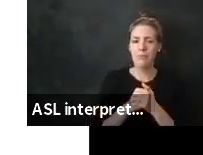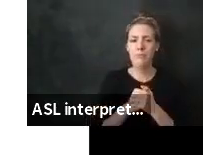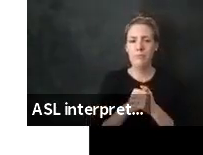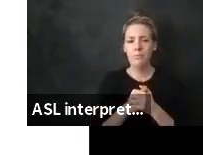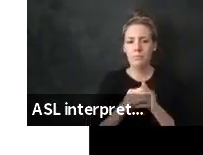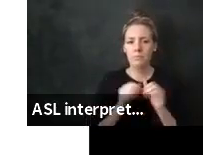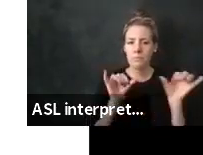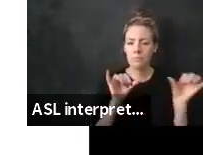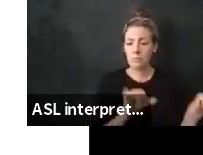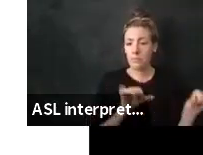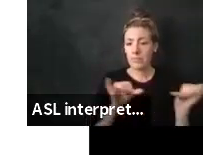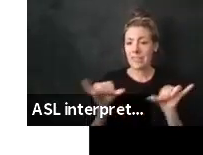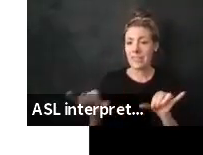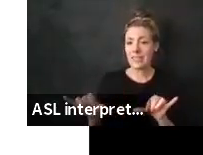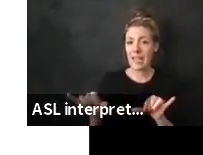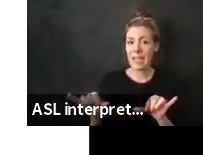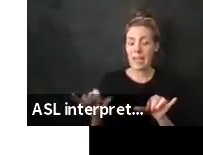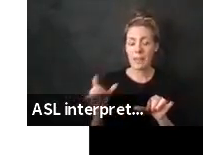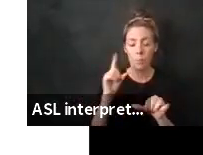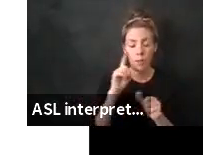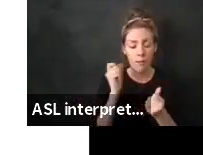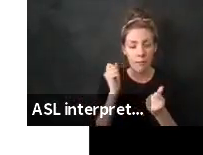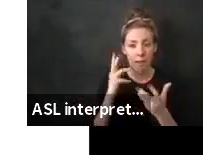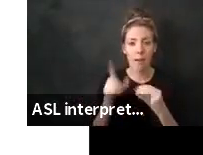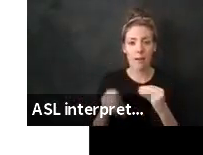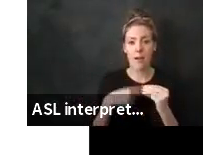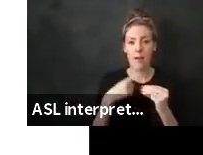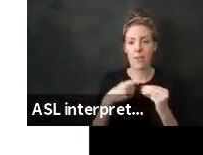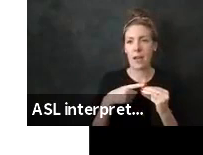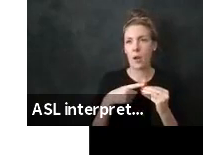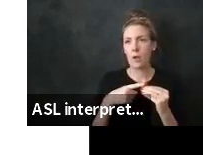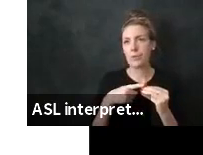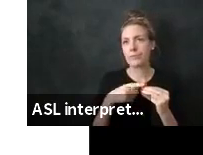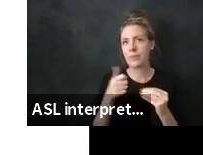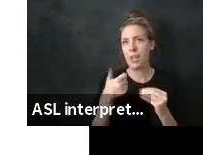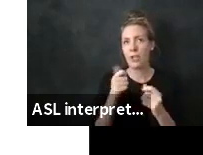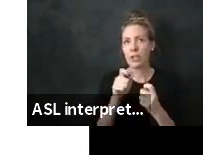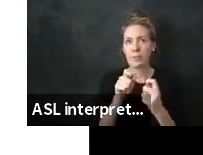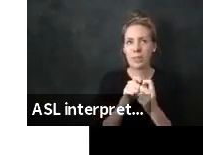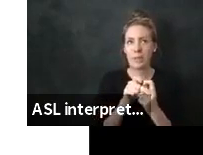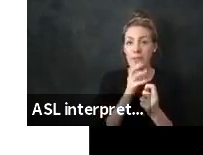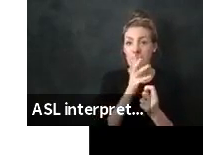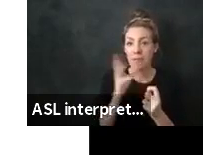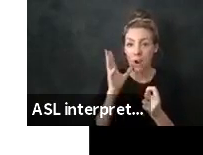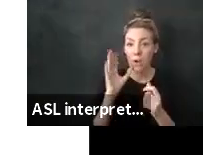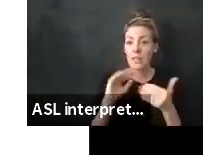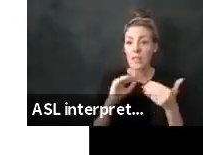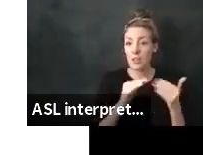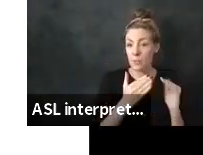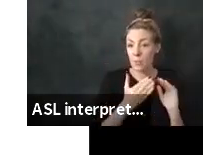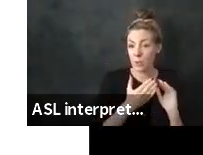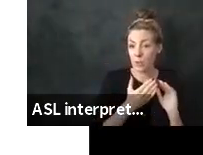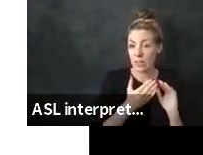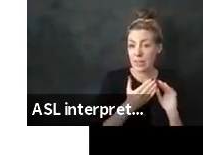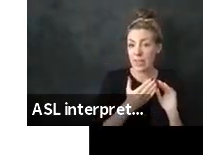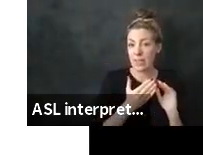with, we heard a lot about other maybe particular farming communities, and they align with a